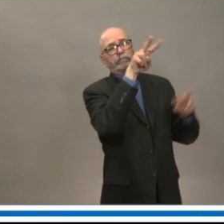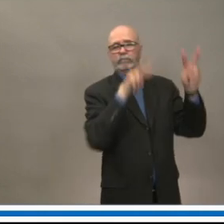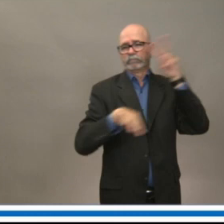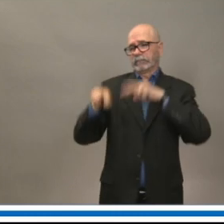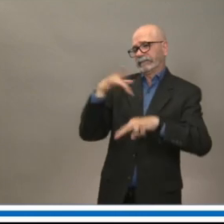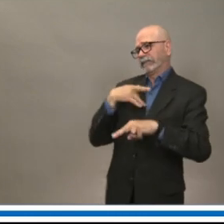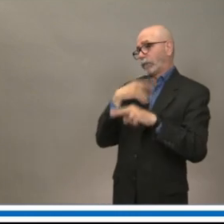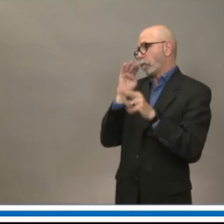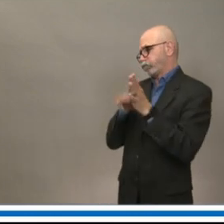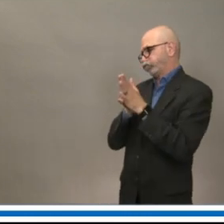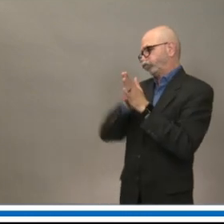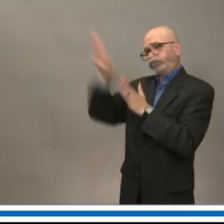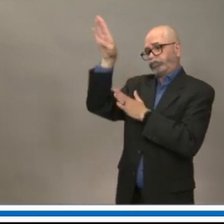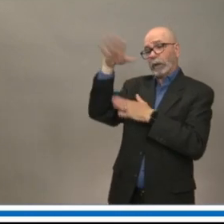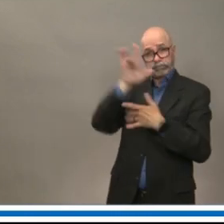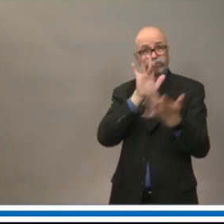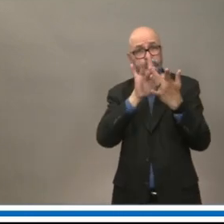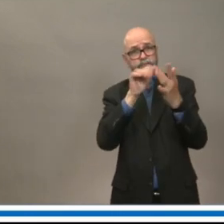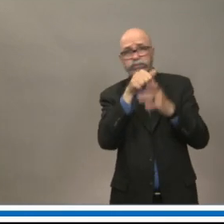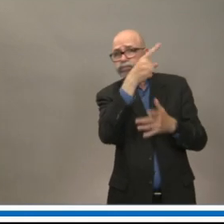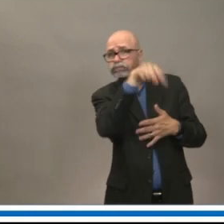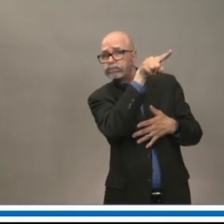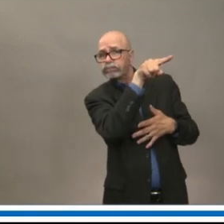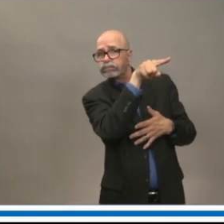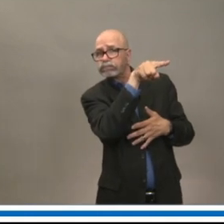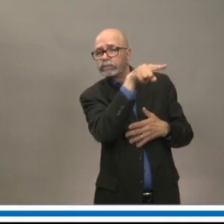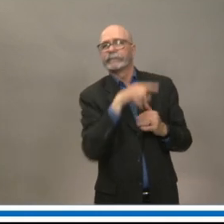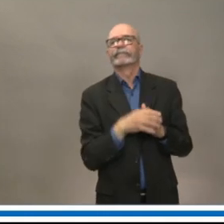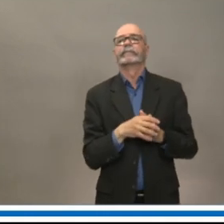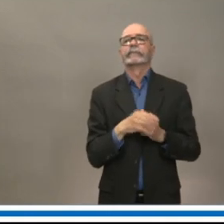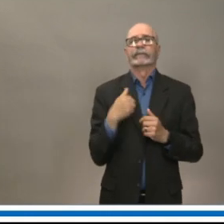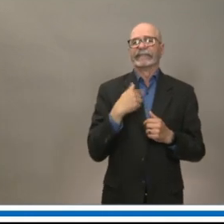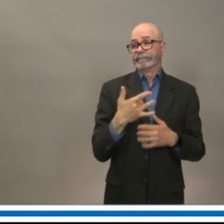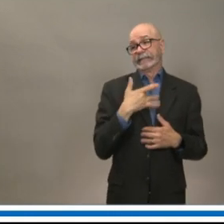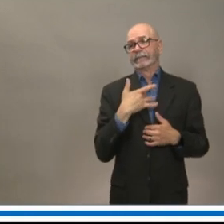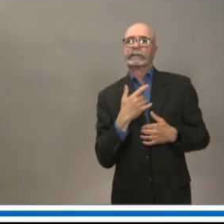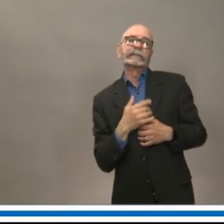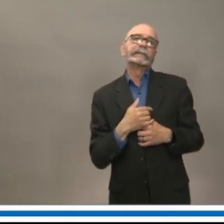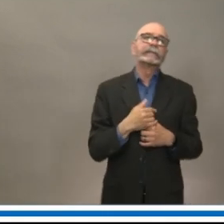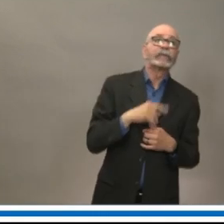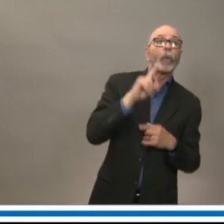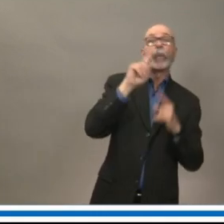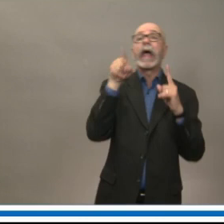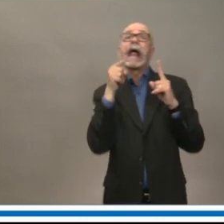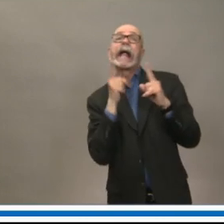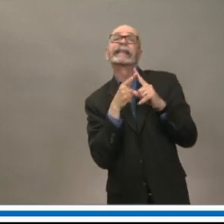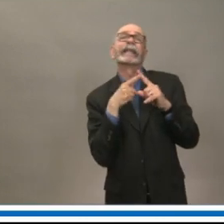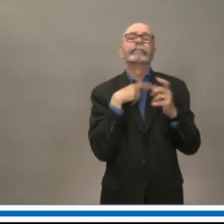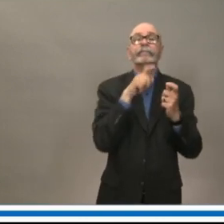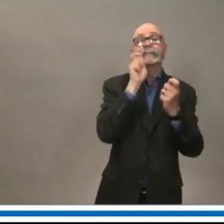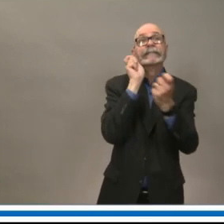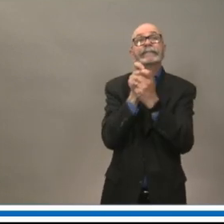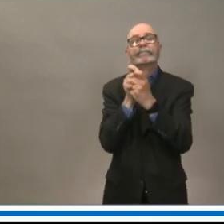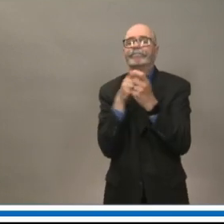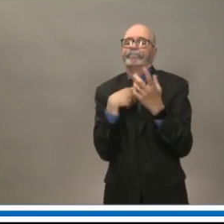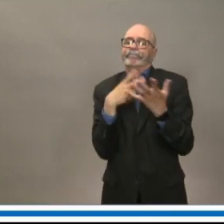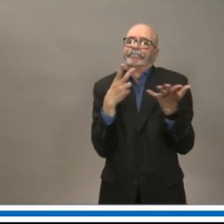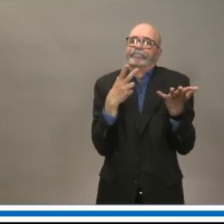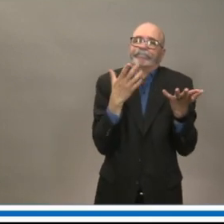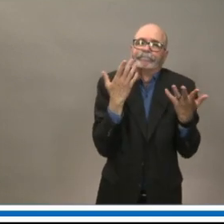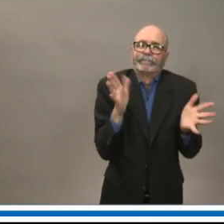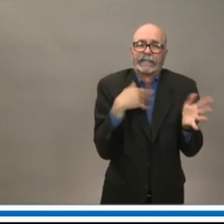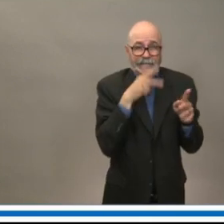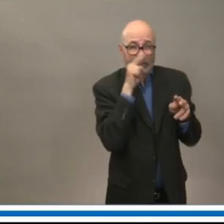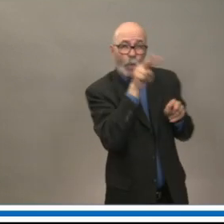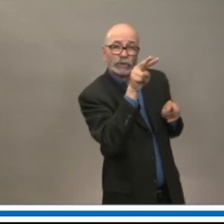based on the modeling, we didn't give time estimates on that, and modeling can do that. looking at where we're at and where in our timing